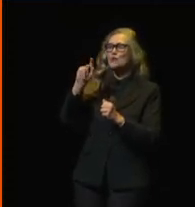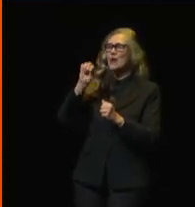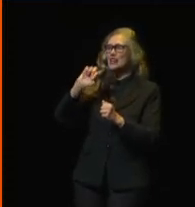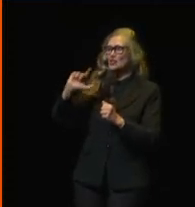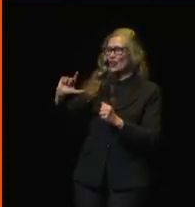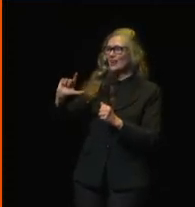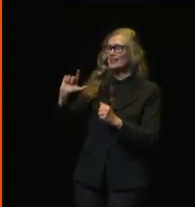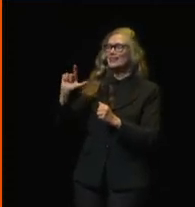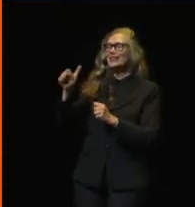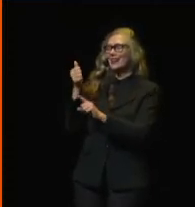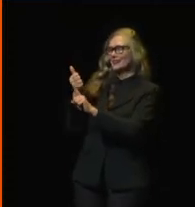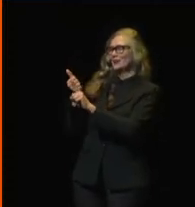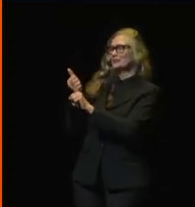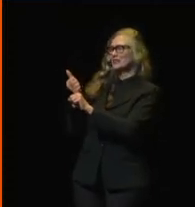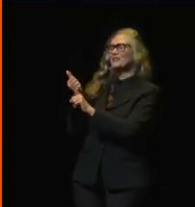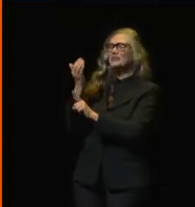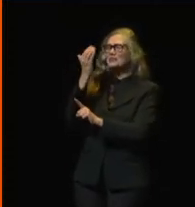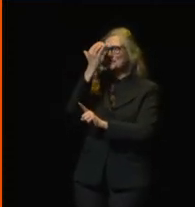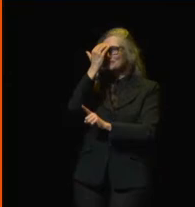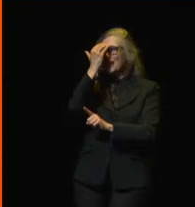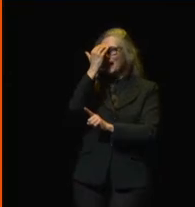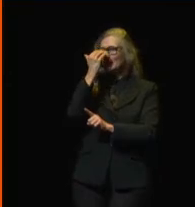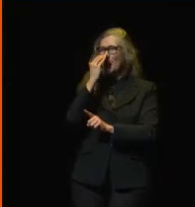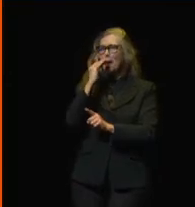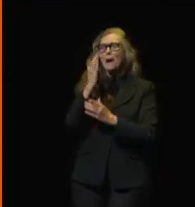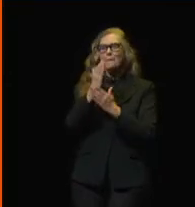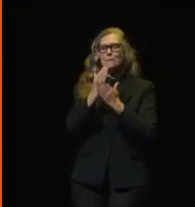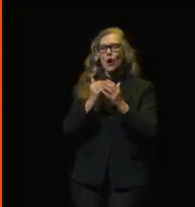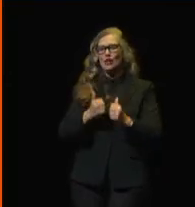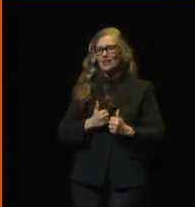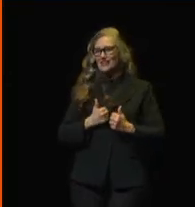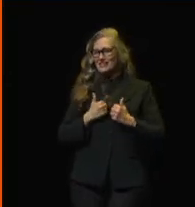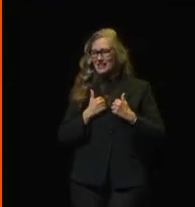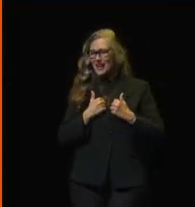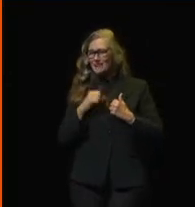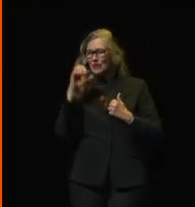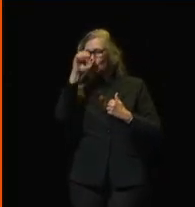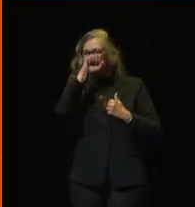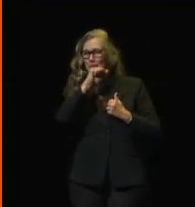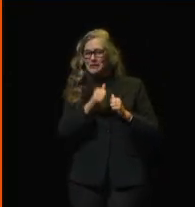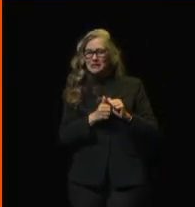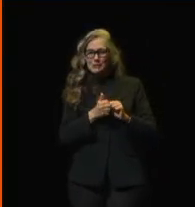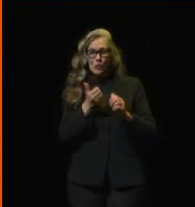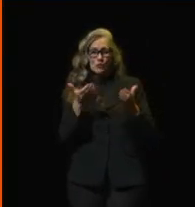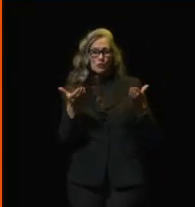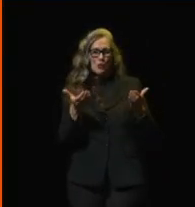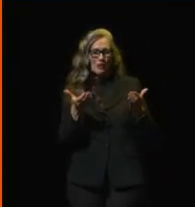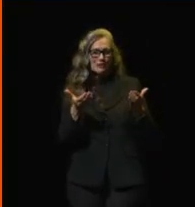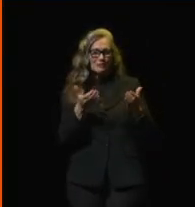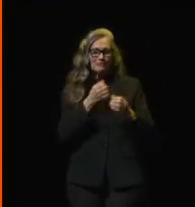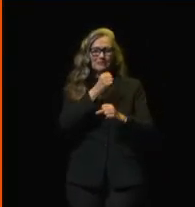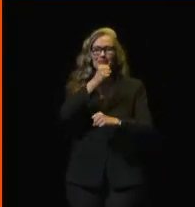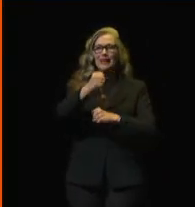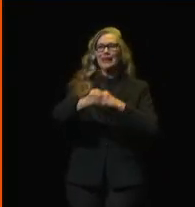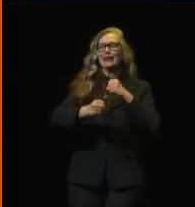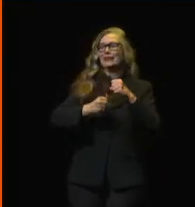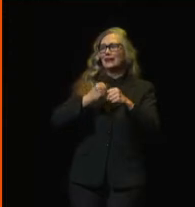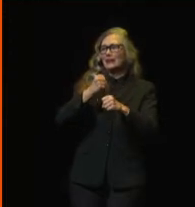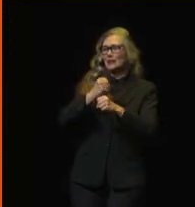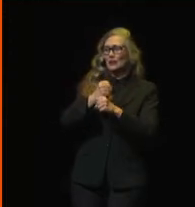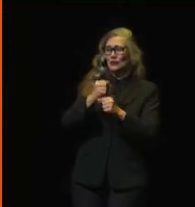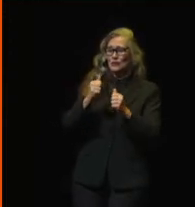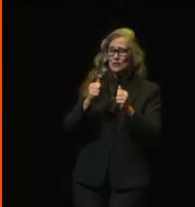know, Rachel, that the part of his life Ady would be missing most are those years with